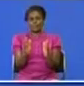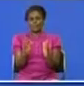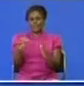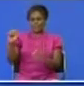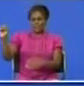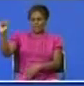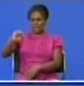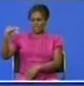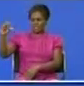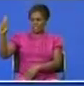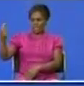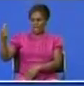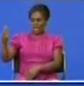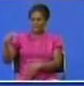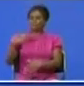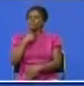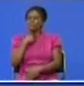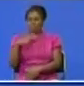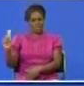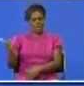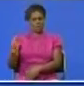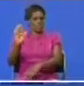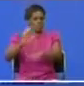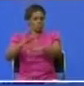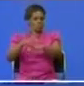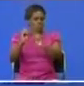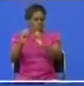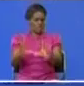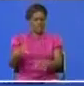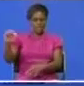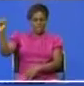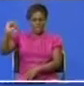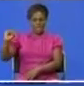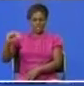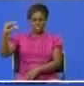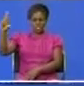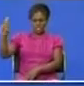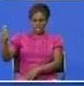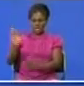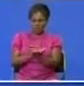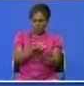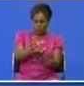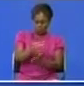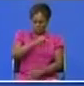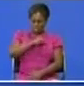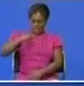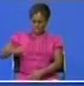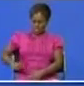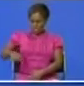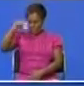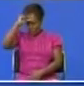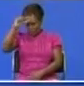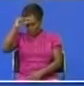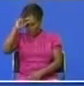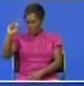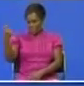SGR stopping in Nairobi will not be fair to the rest of the country. The SGR, which is being funded partly by the Chinese government and the